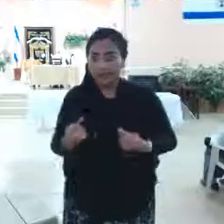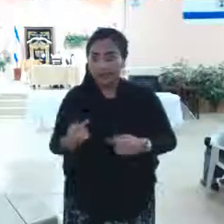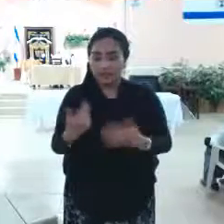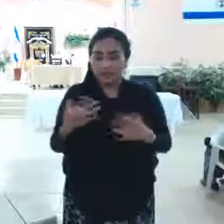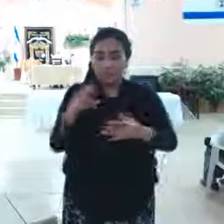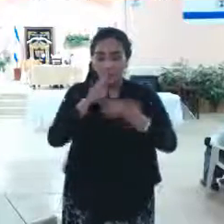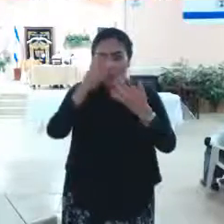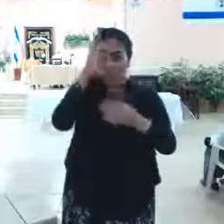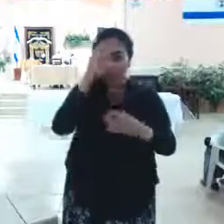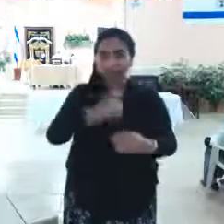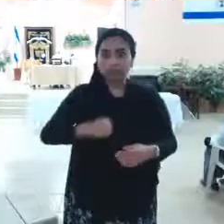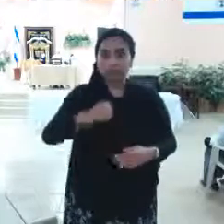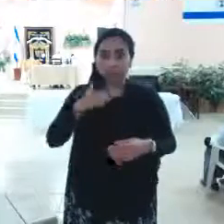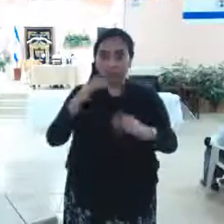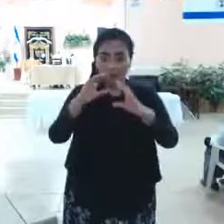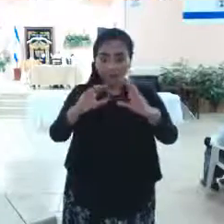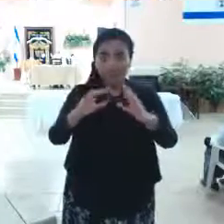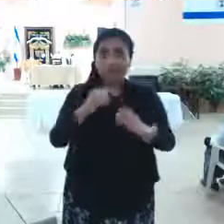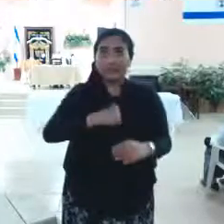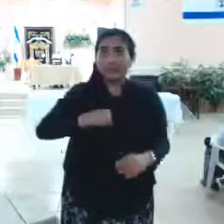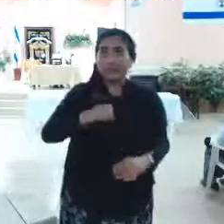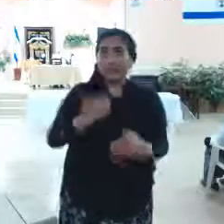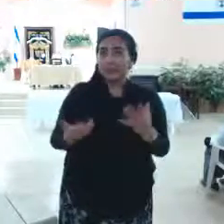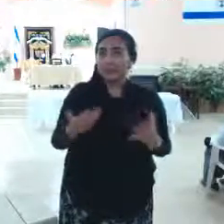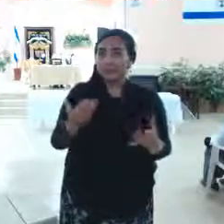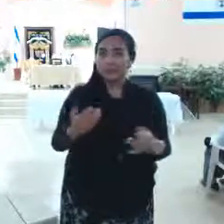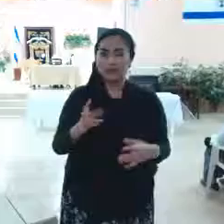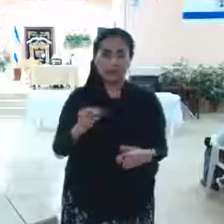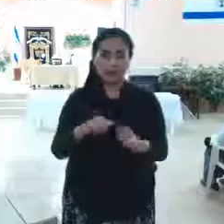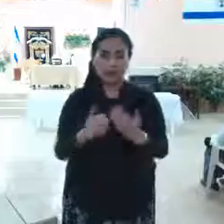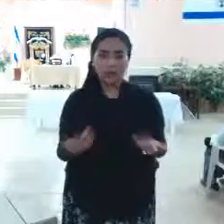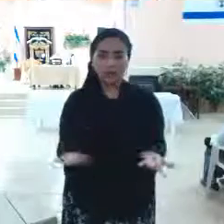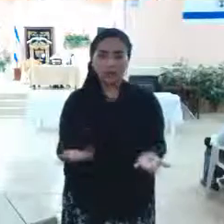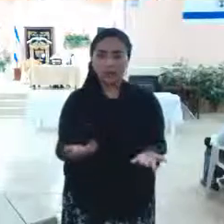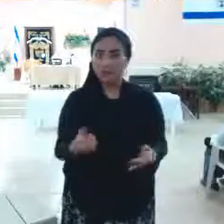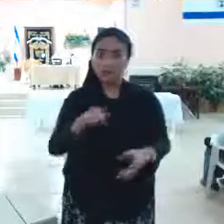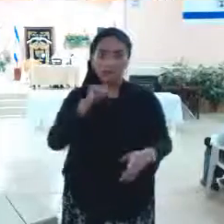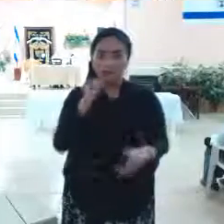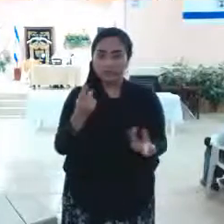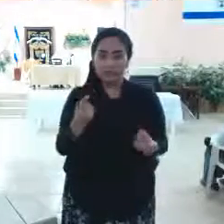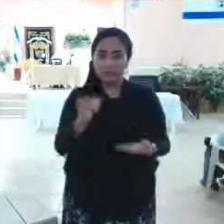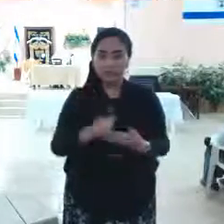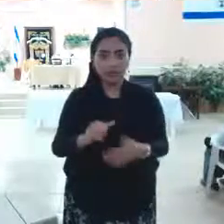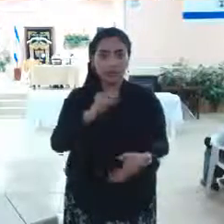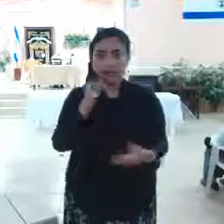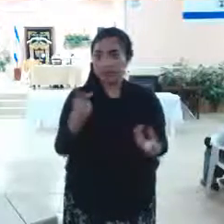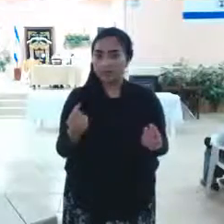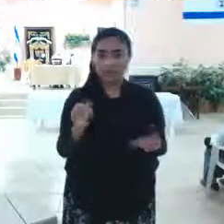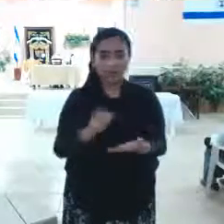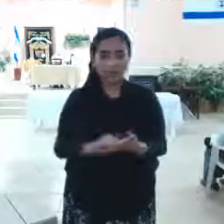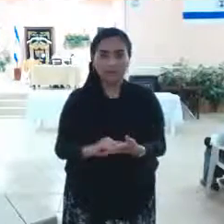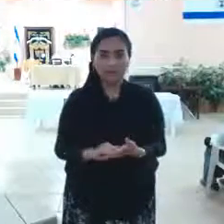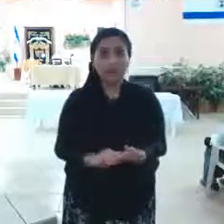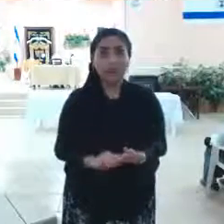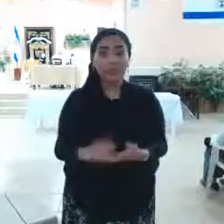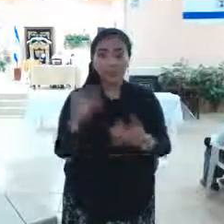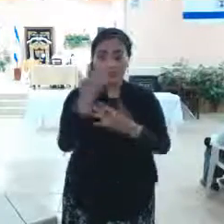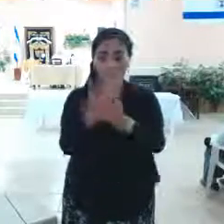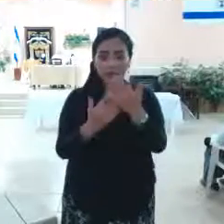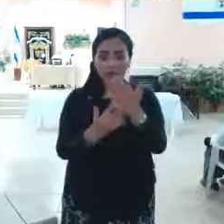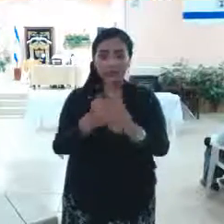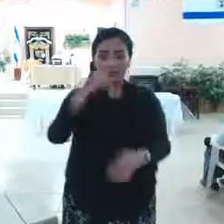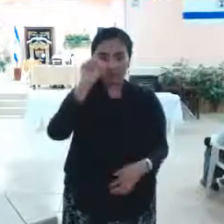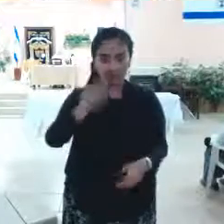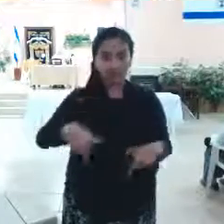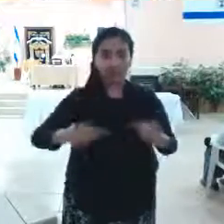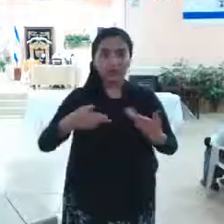come in and say, oh, Father, I'm going to put my hands on someone. Do you forgive me? No, how? Not even to do it, not to do it.